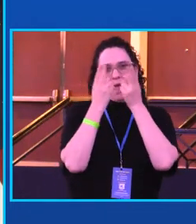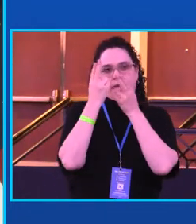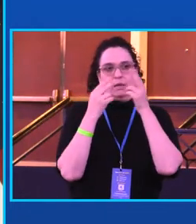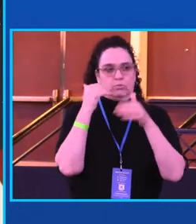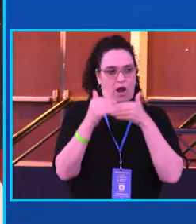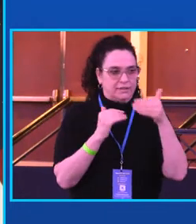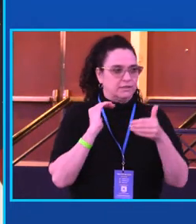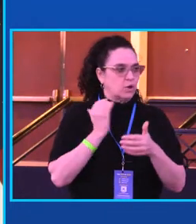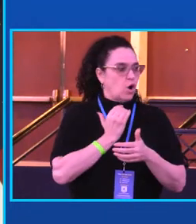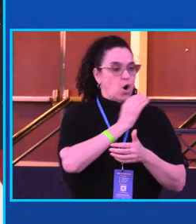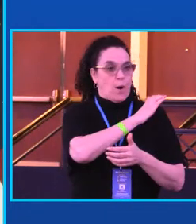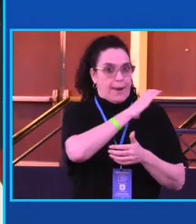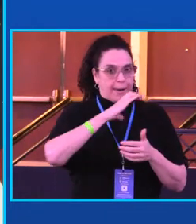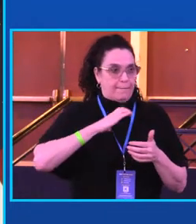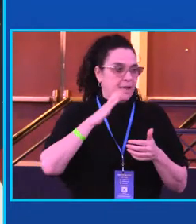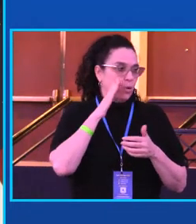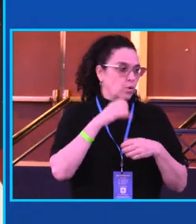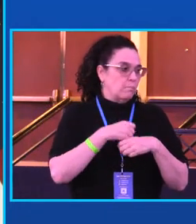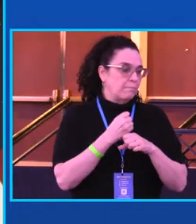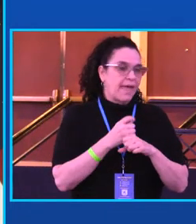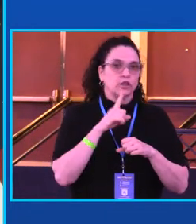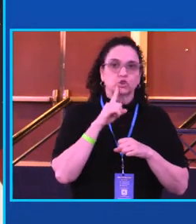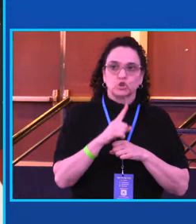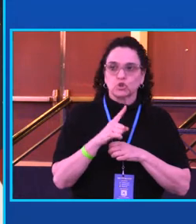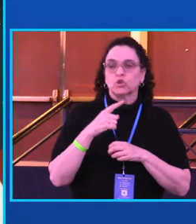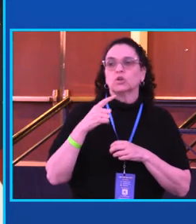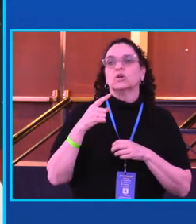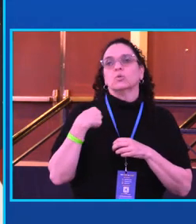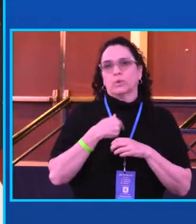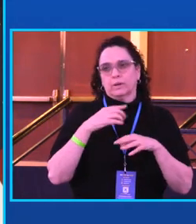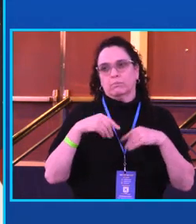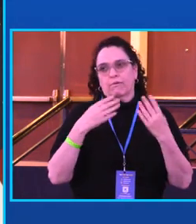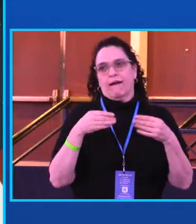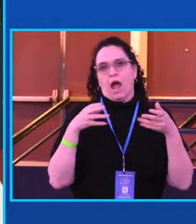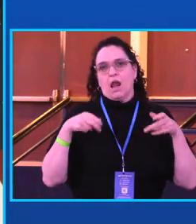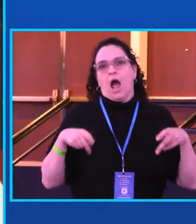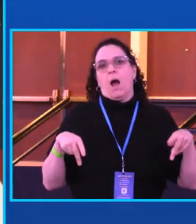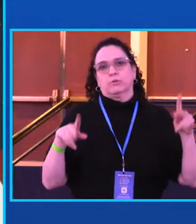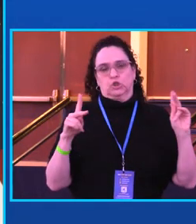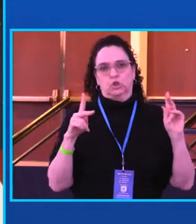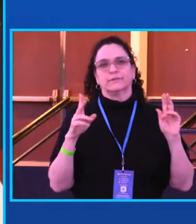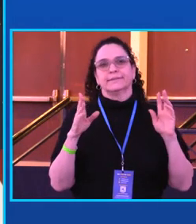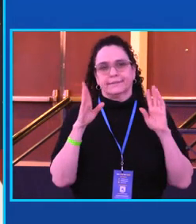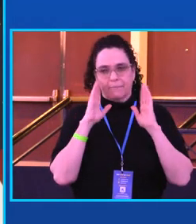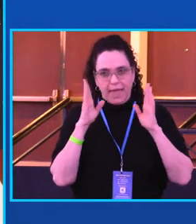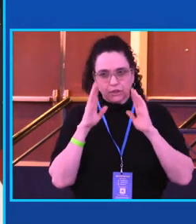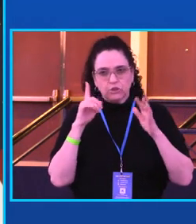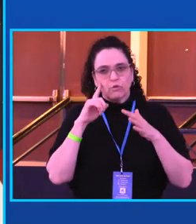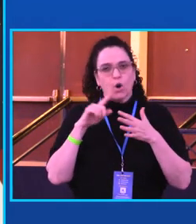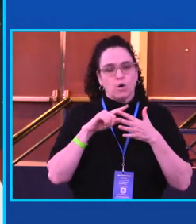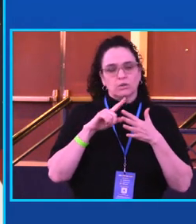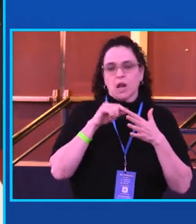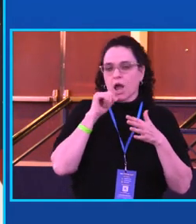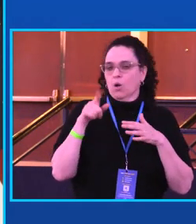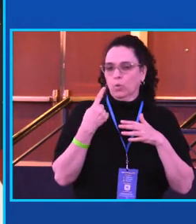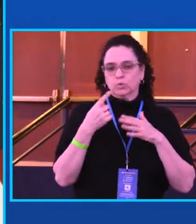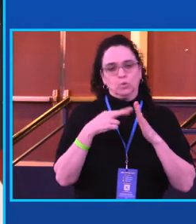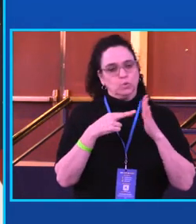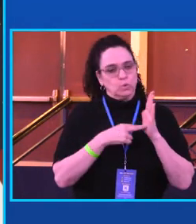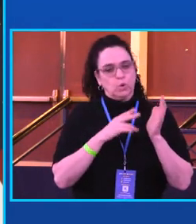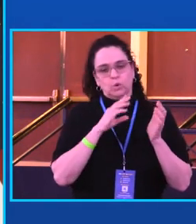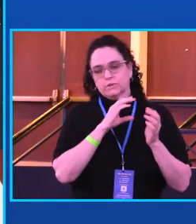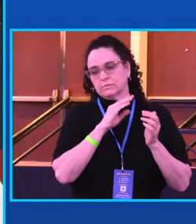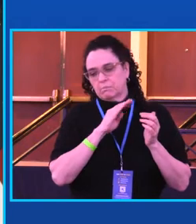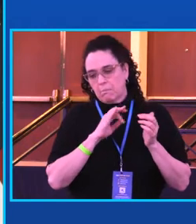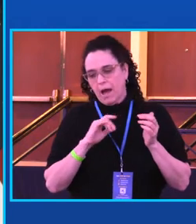Our committee will make sure we provide opportunities to hear not only from Rules and Bylaws Committee